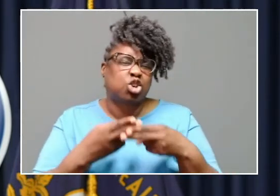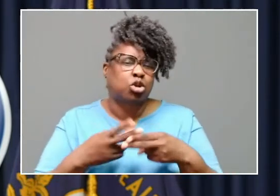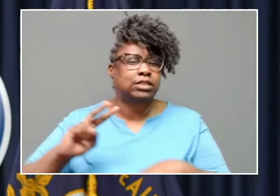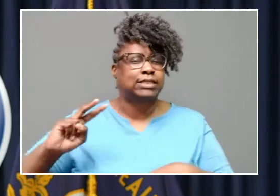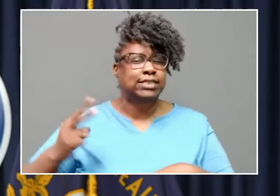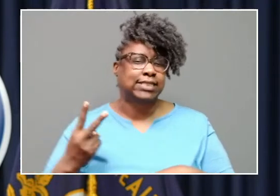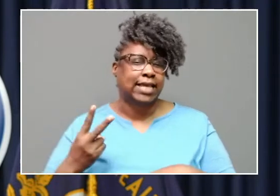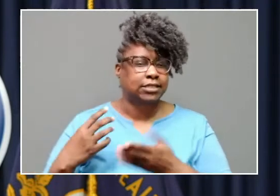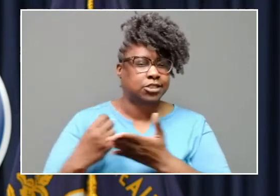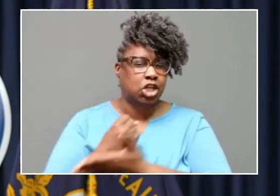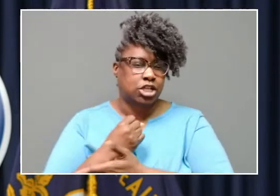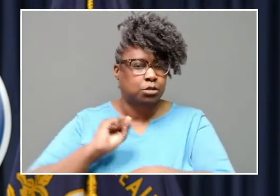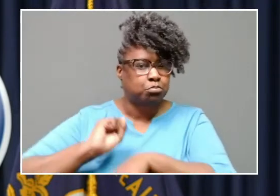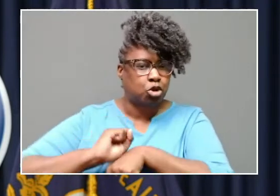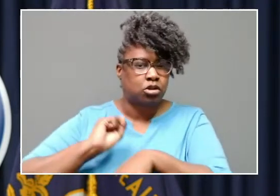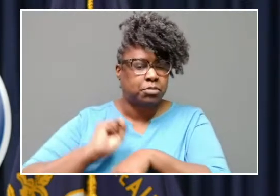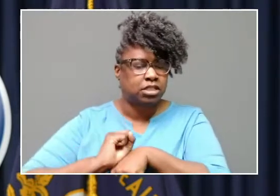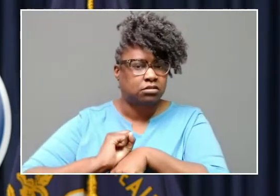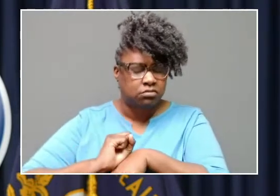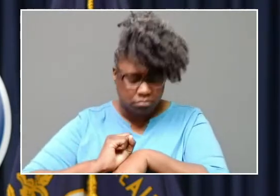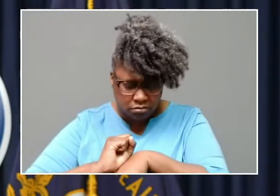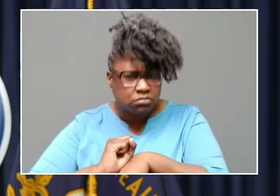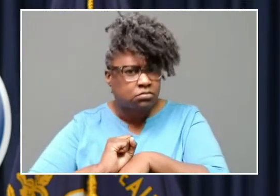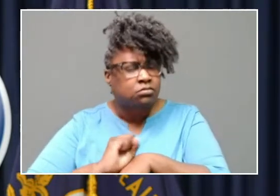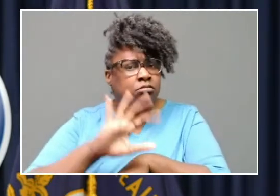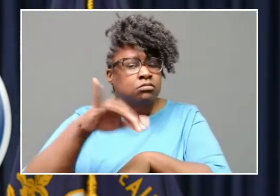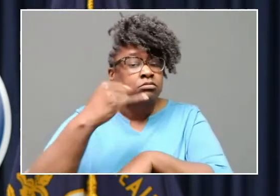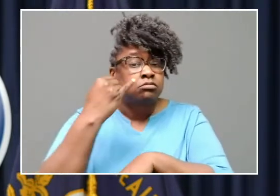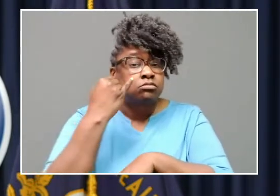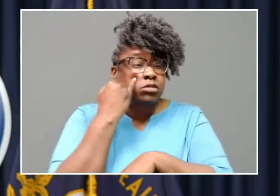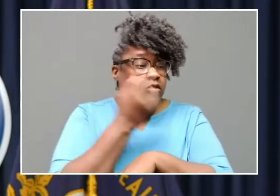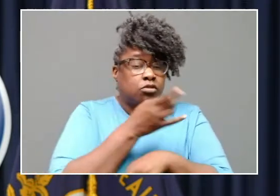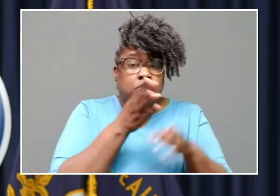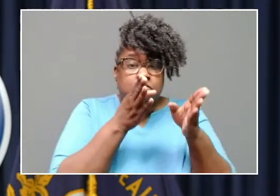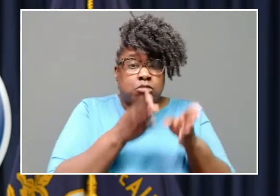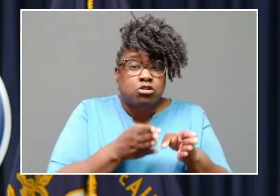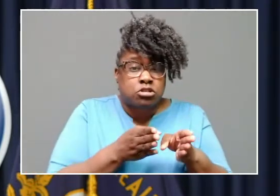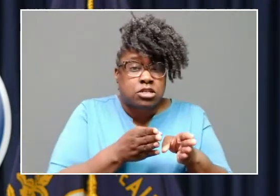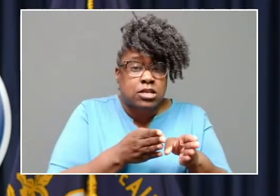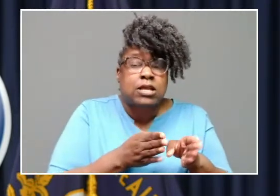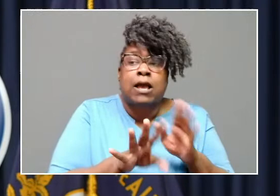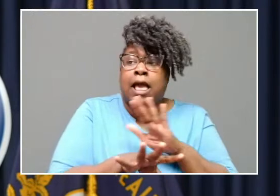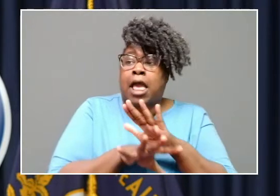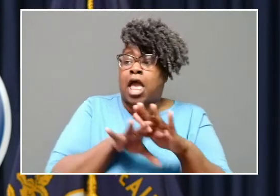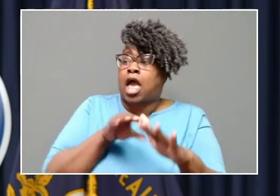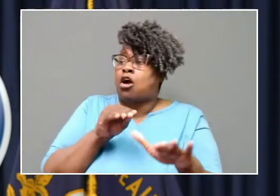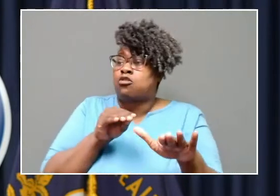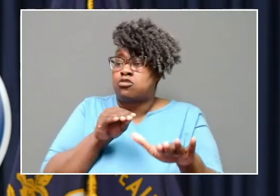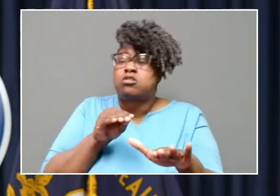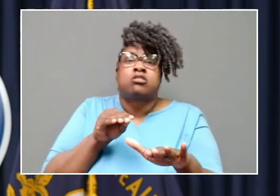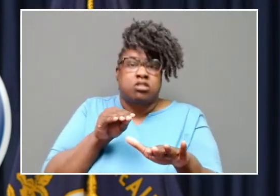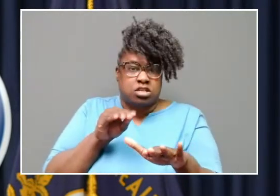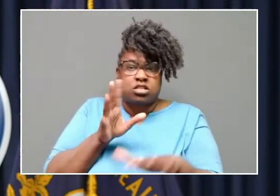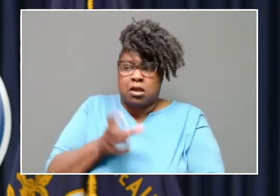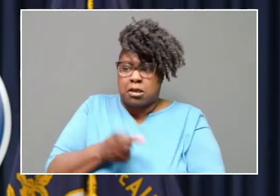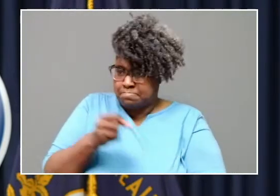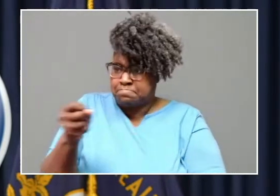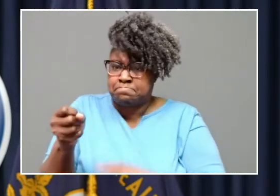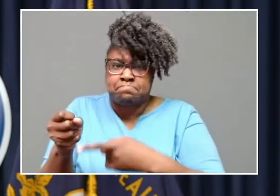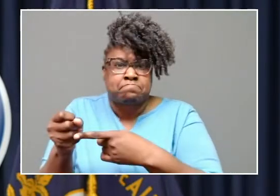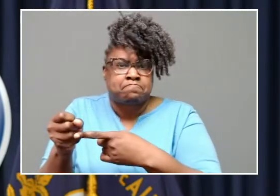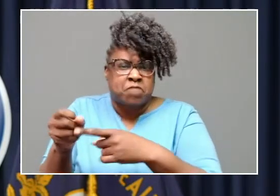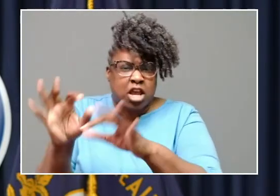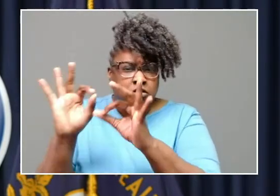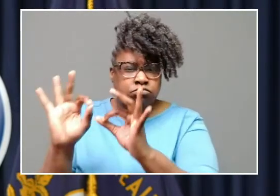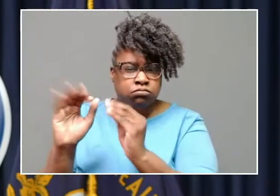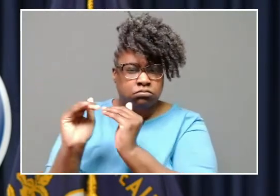think about what that could mean to getting somebody in a really stable situation that may not have been in a stable situation for